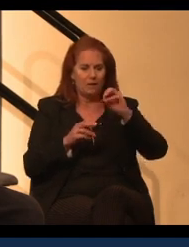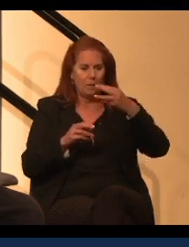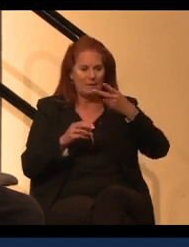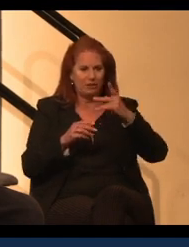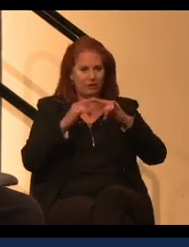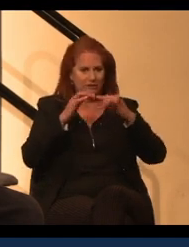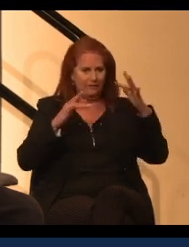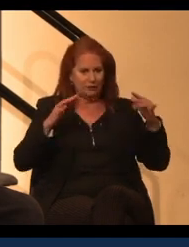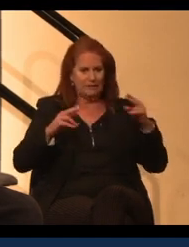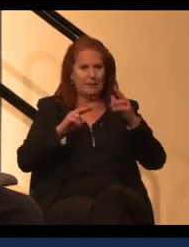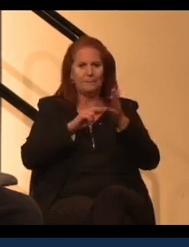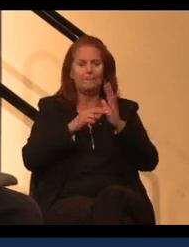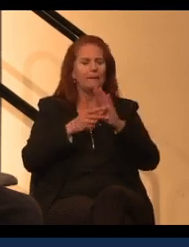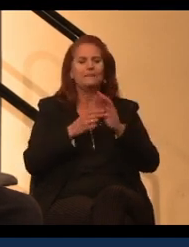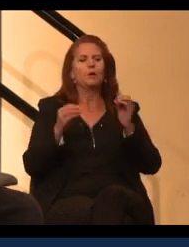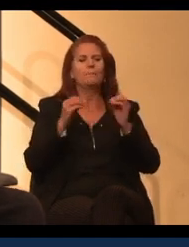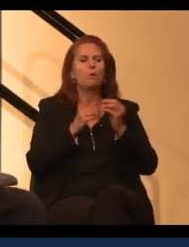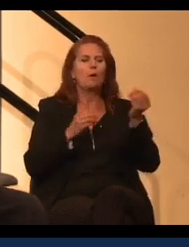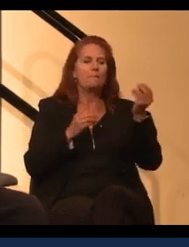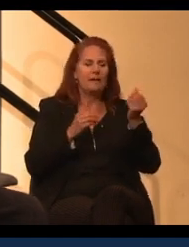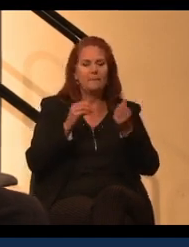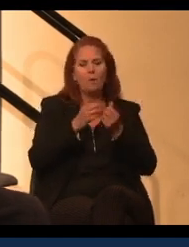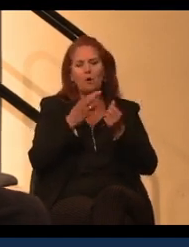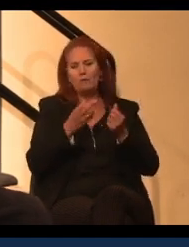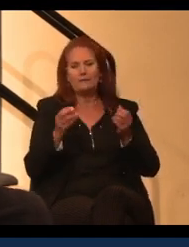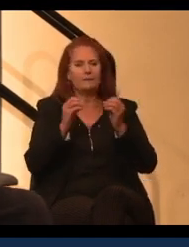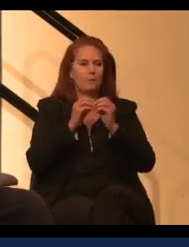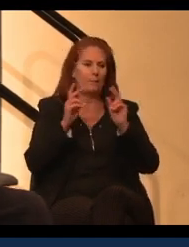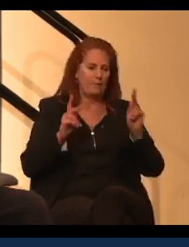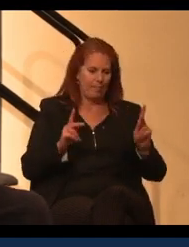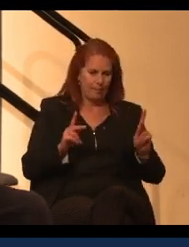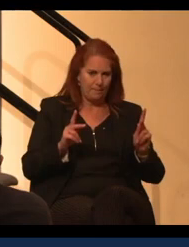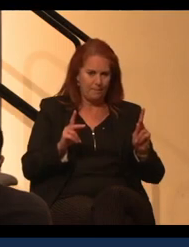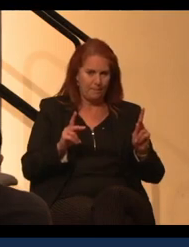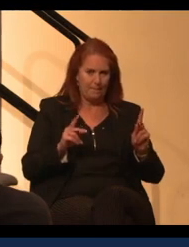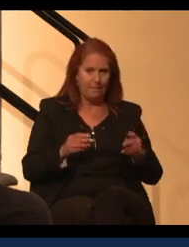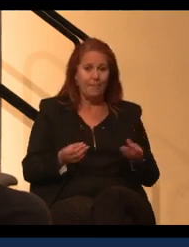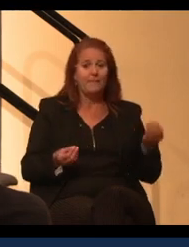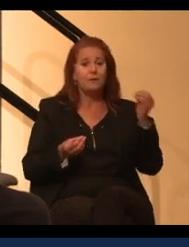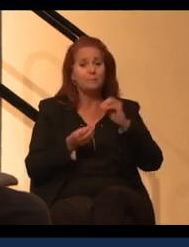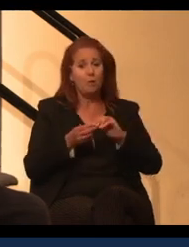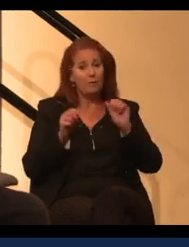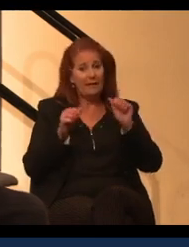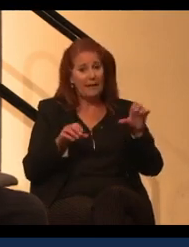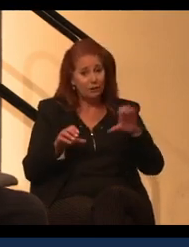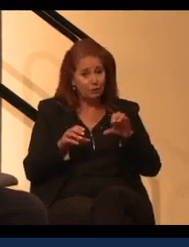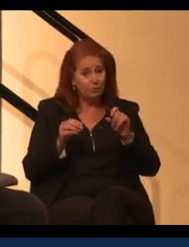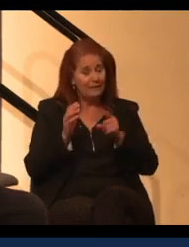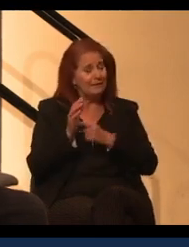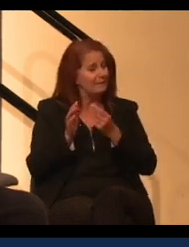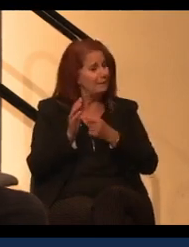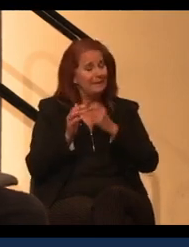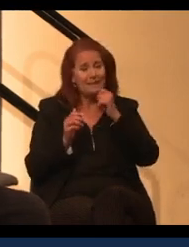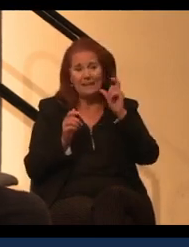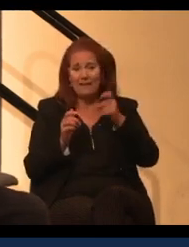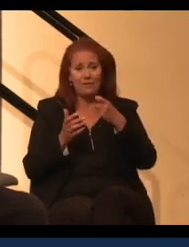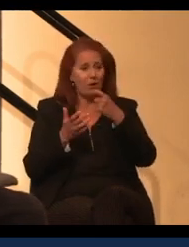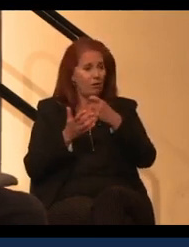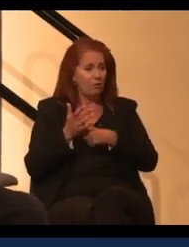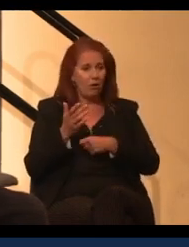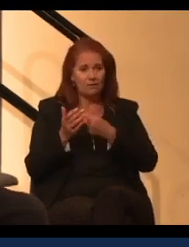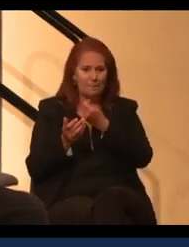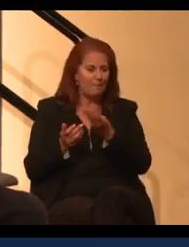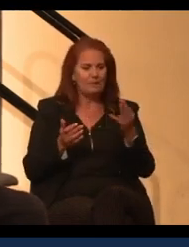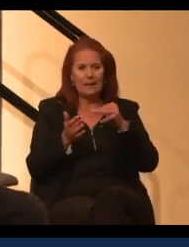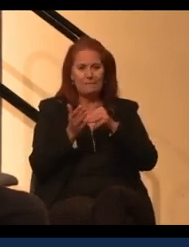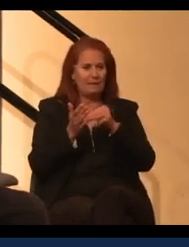diversity refers to just more money, more resources, more people. There's more we can do, and sometimes it doesn't have to cost